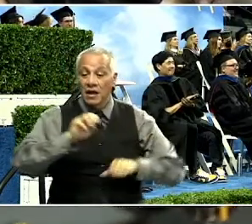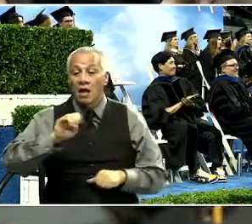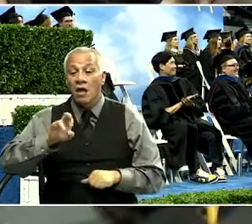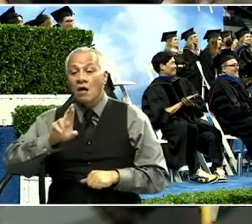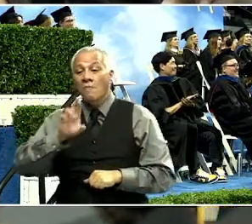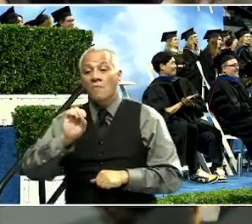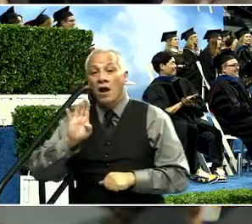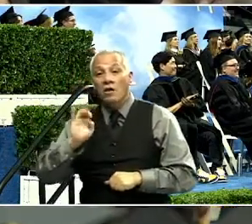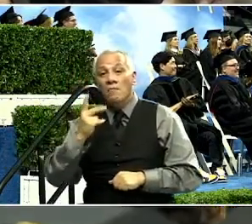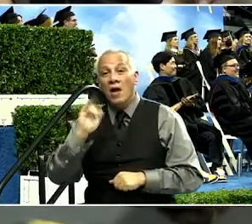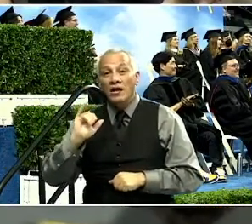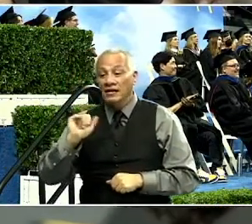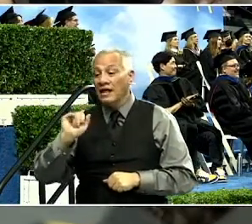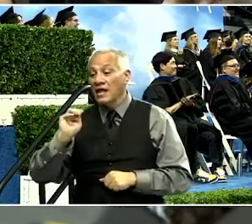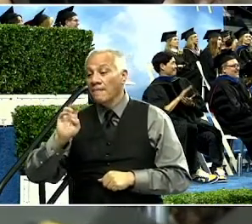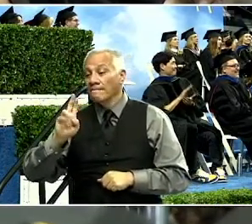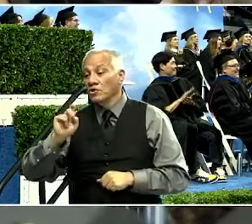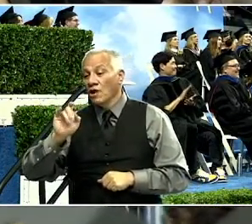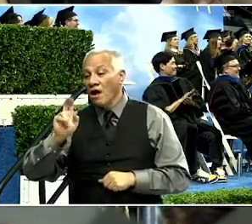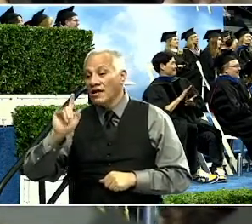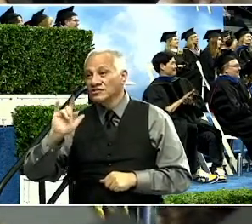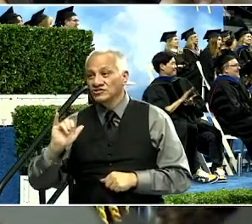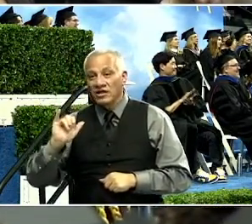microbiology, immunology, and molecular genetics,